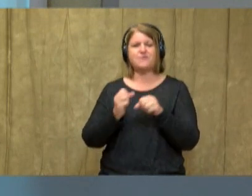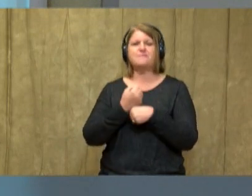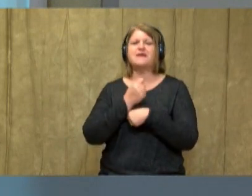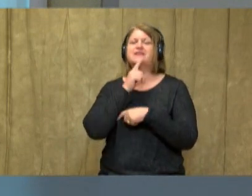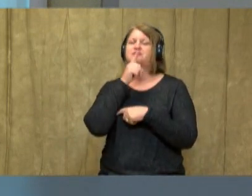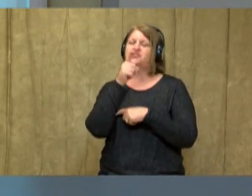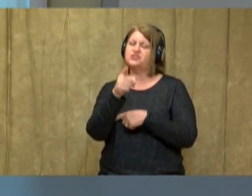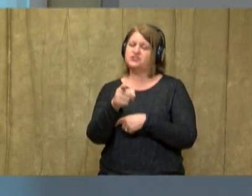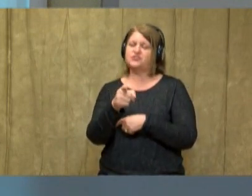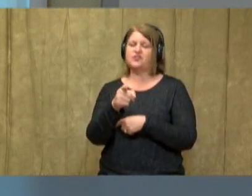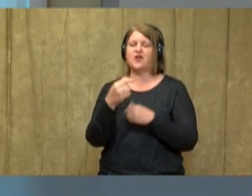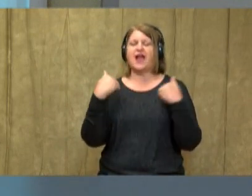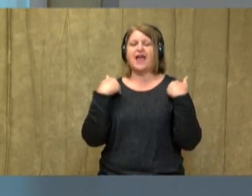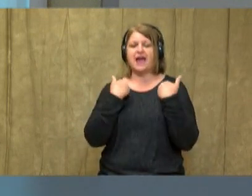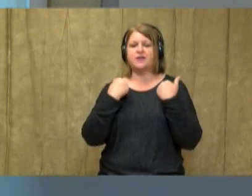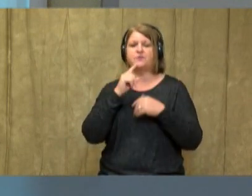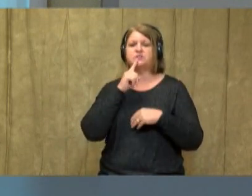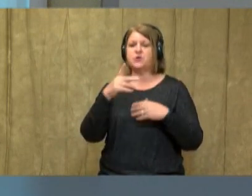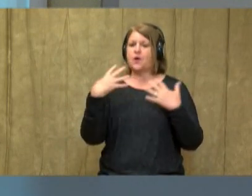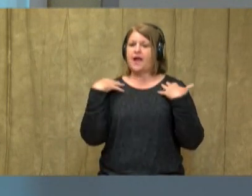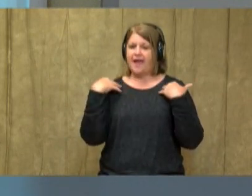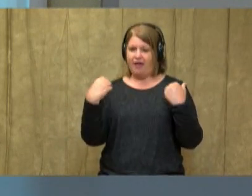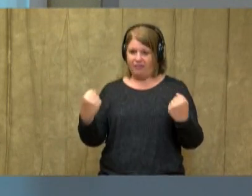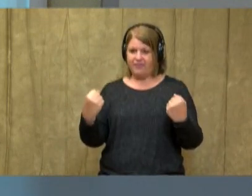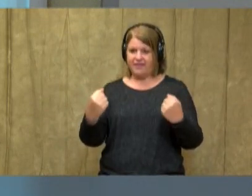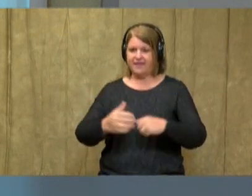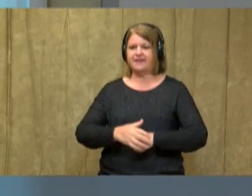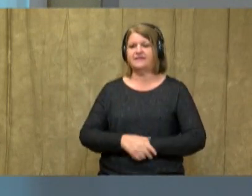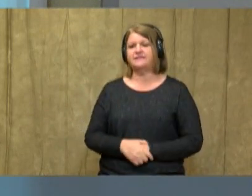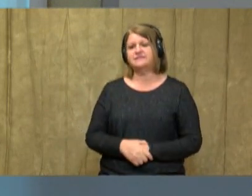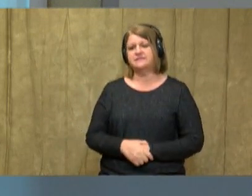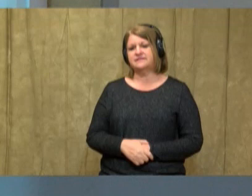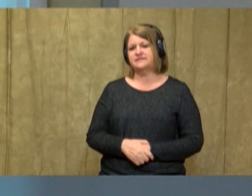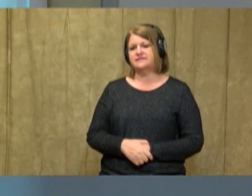sure that animals are healthy.